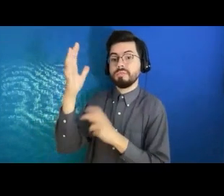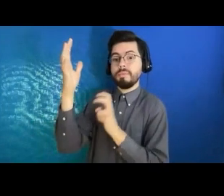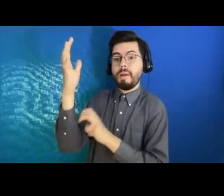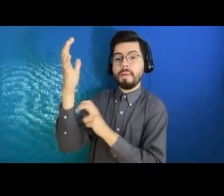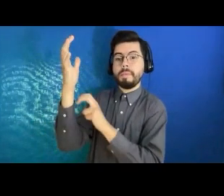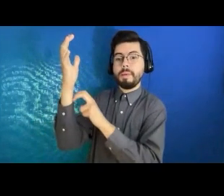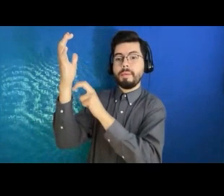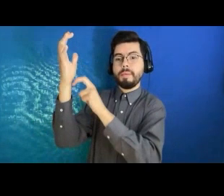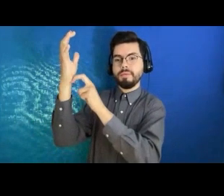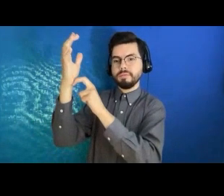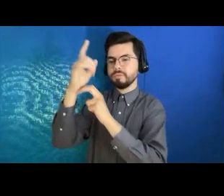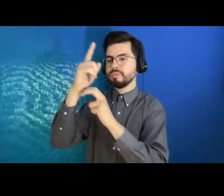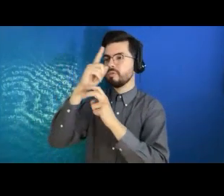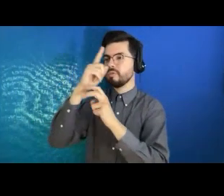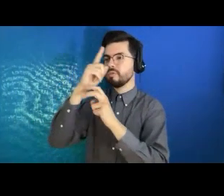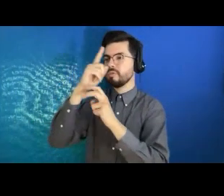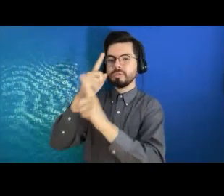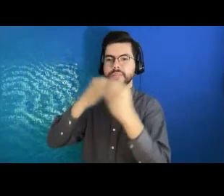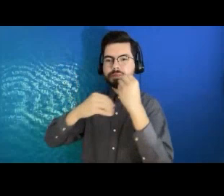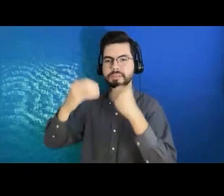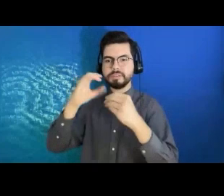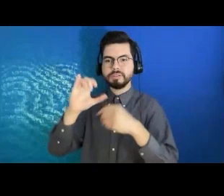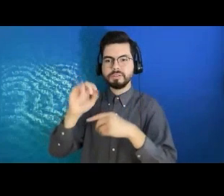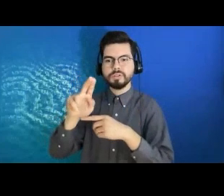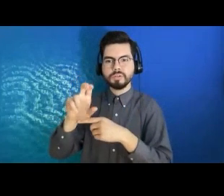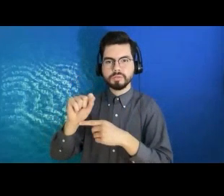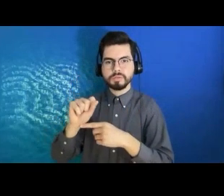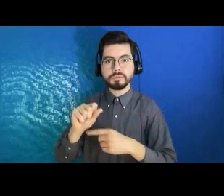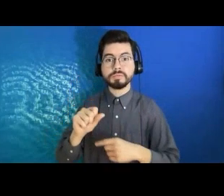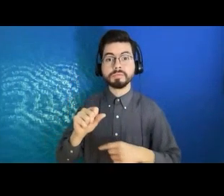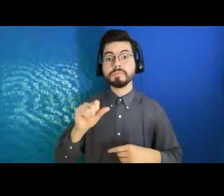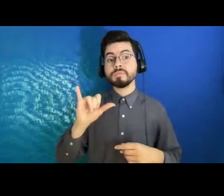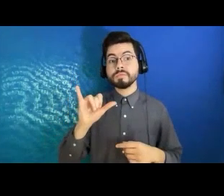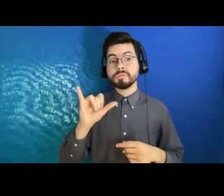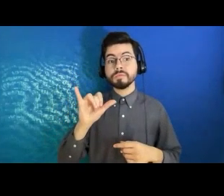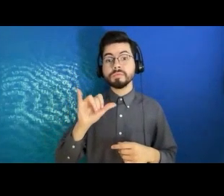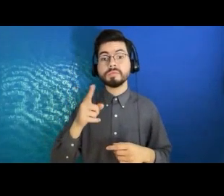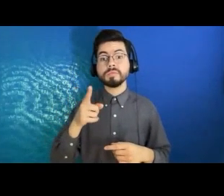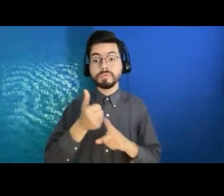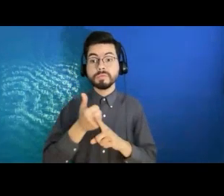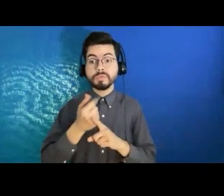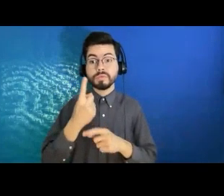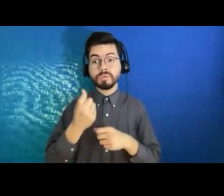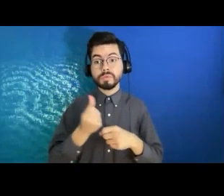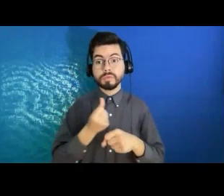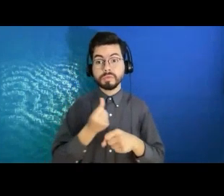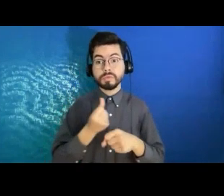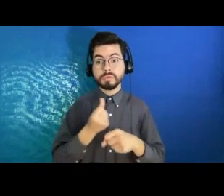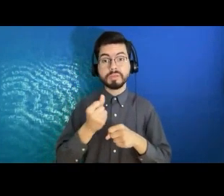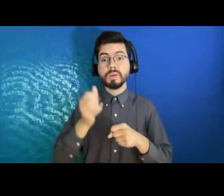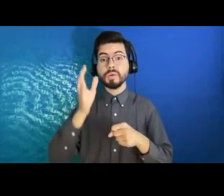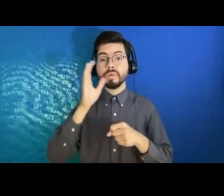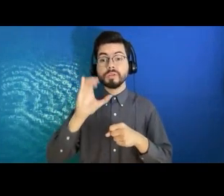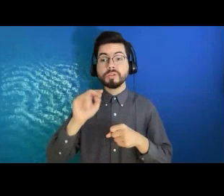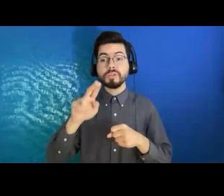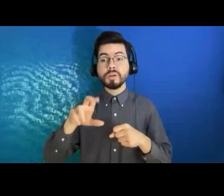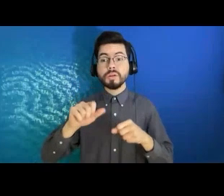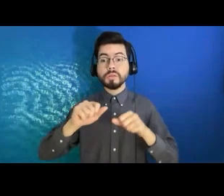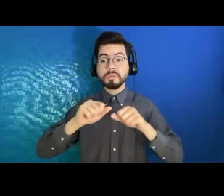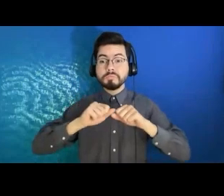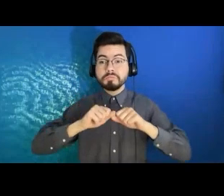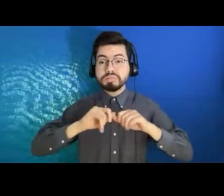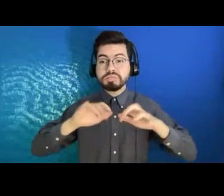And then white bark is a masting species, so it throws out a lot of cones one year so that it can overwhelm the species that eat the